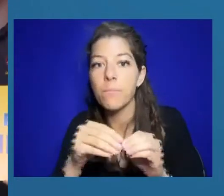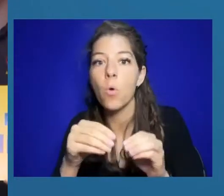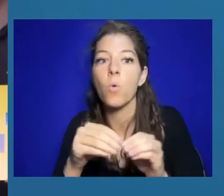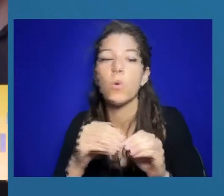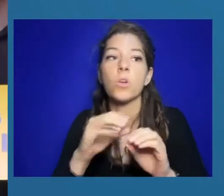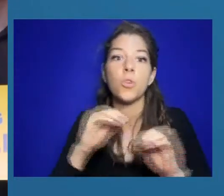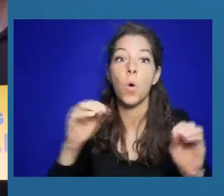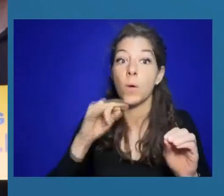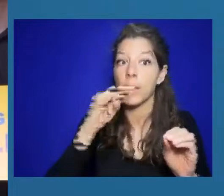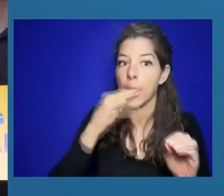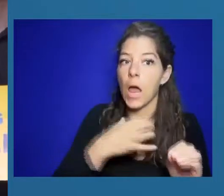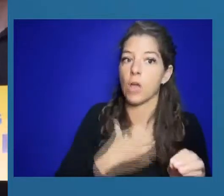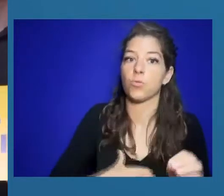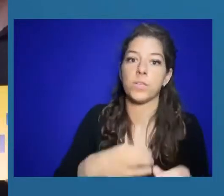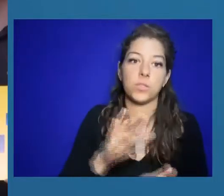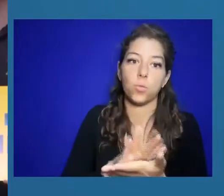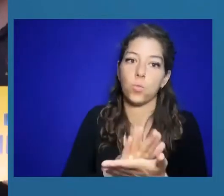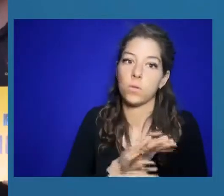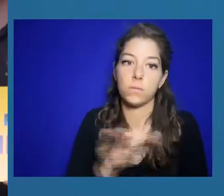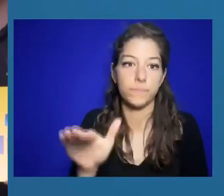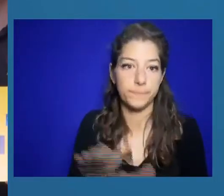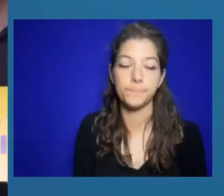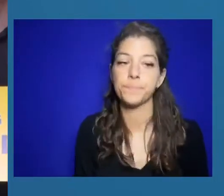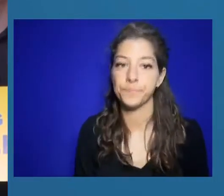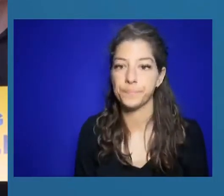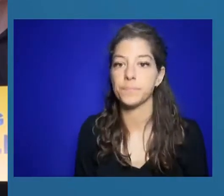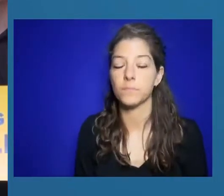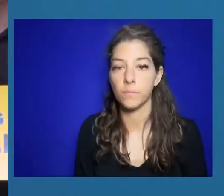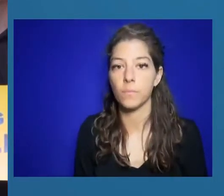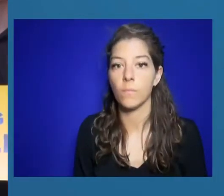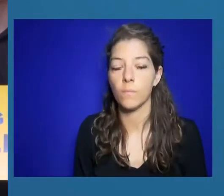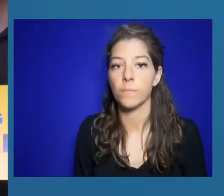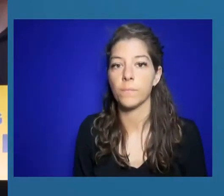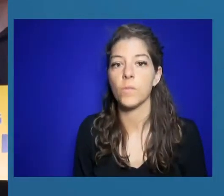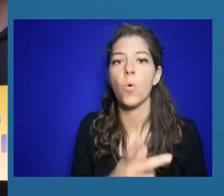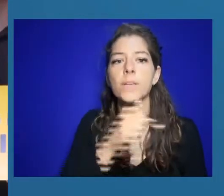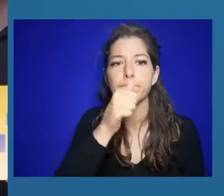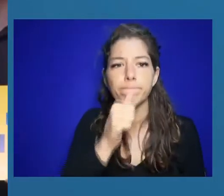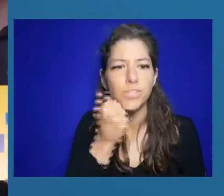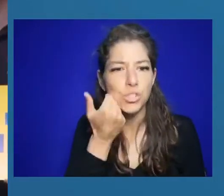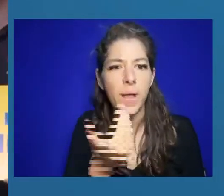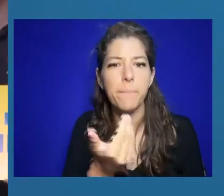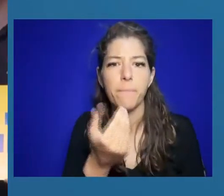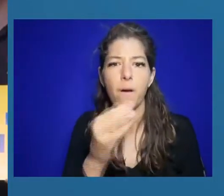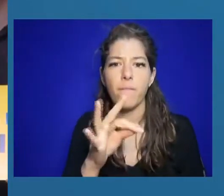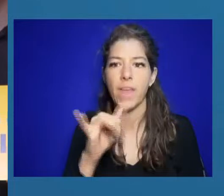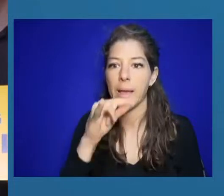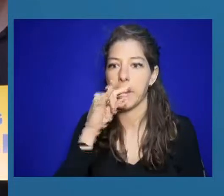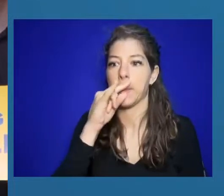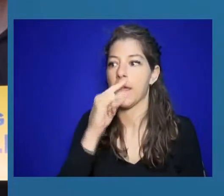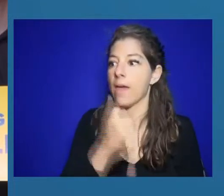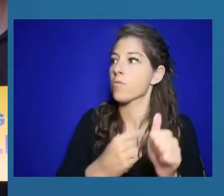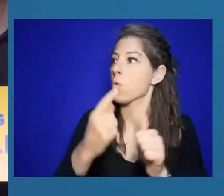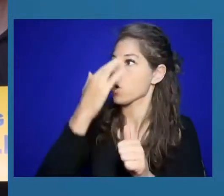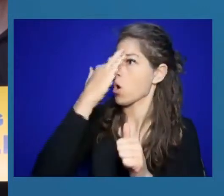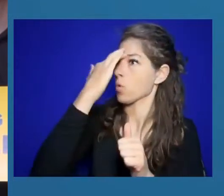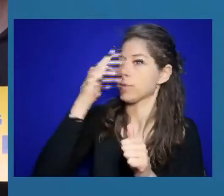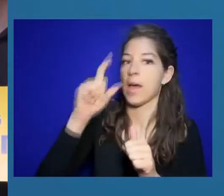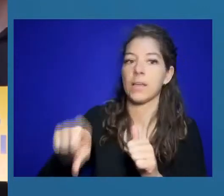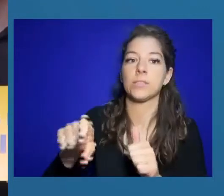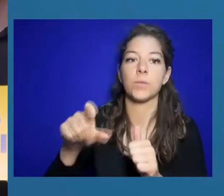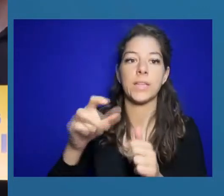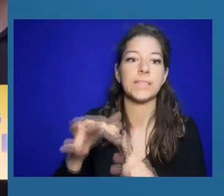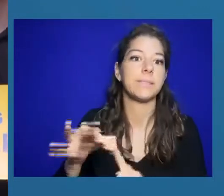child will go hungry in school. Or suffer the shame and indignity of being that child that everybody else knows has to get the